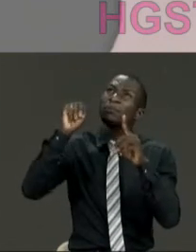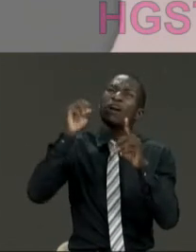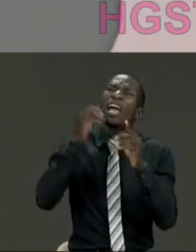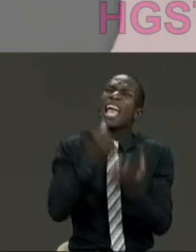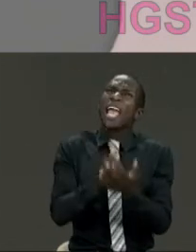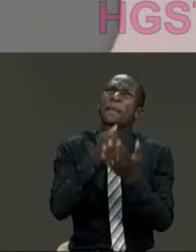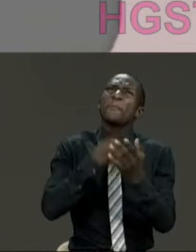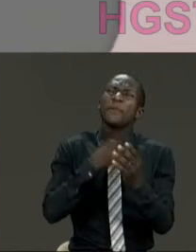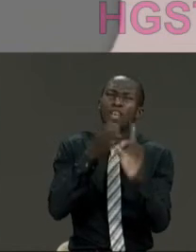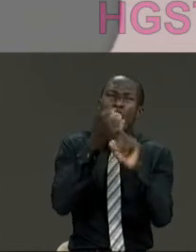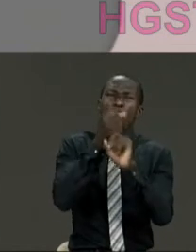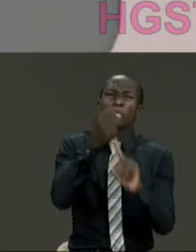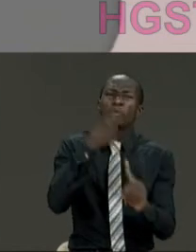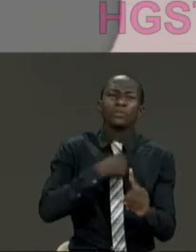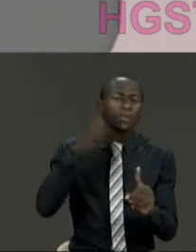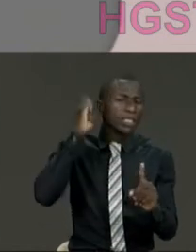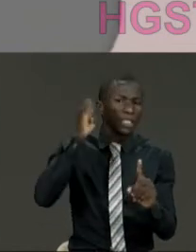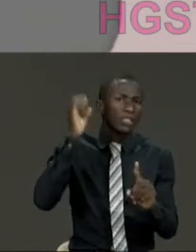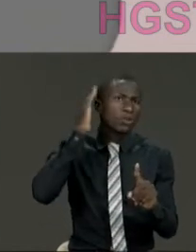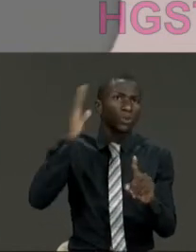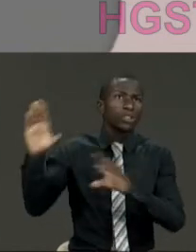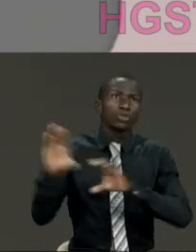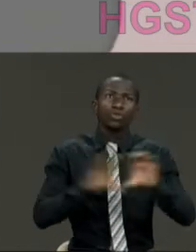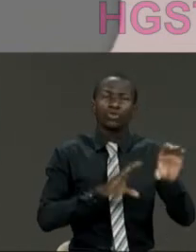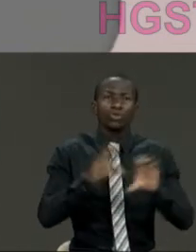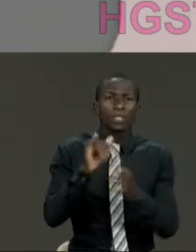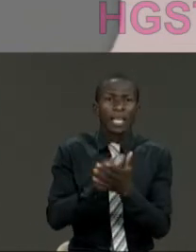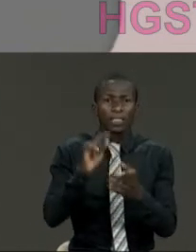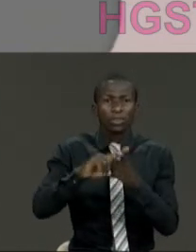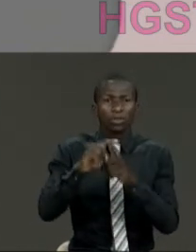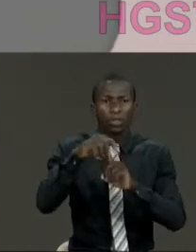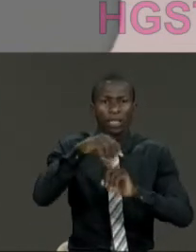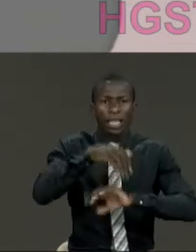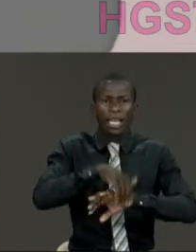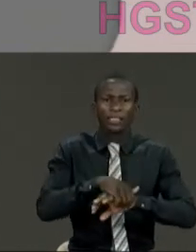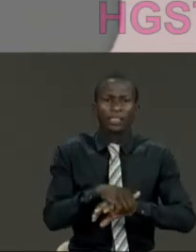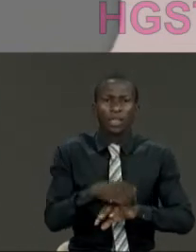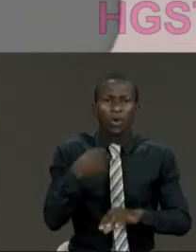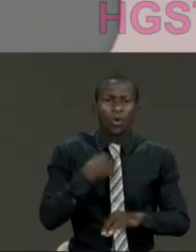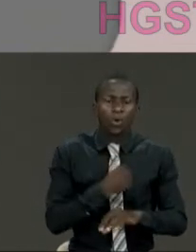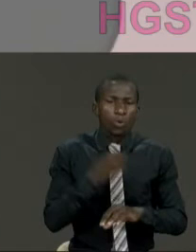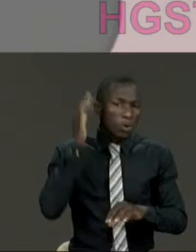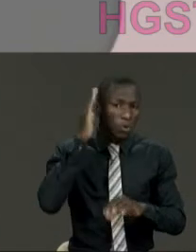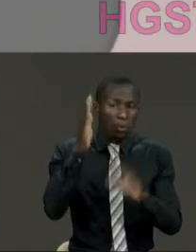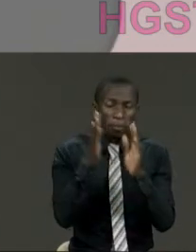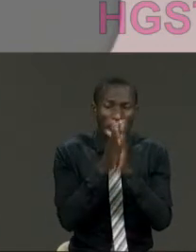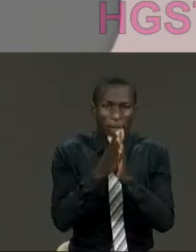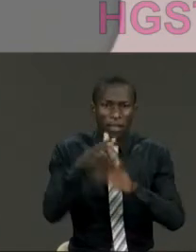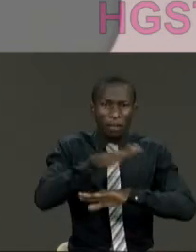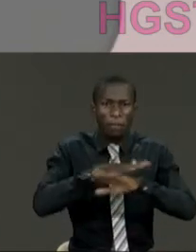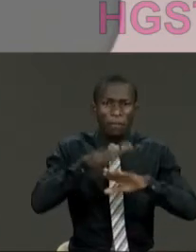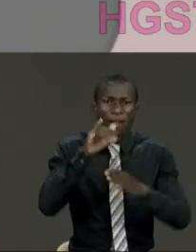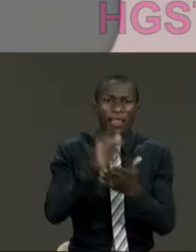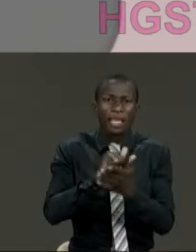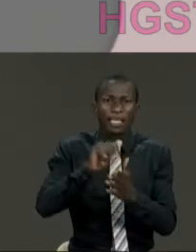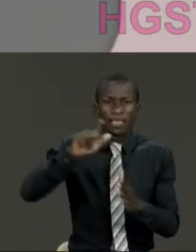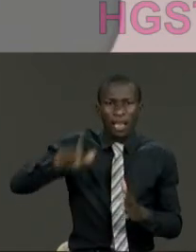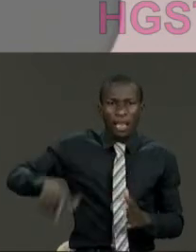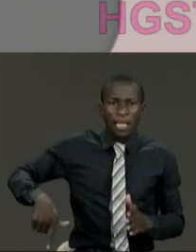your life. Are you ready to say that? We will pray over that later. But you have